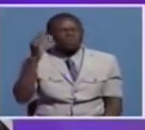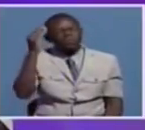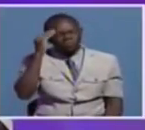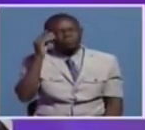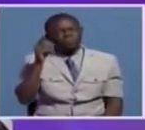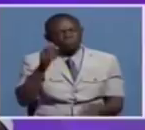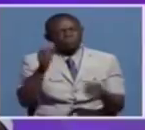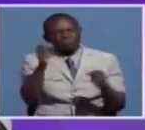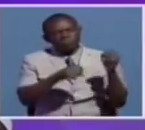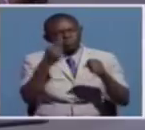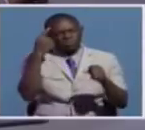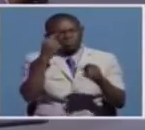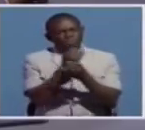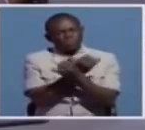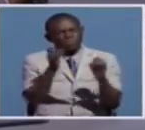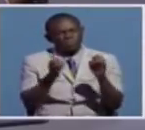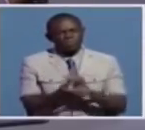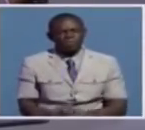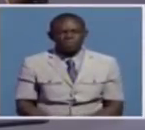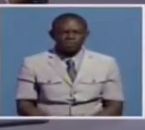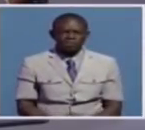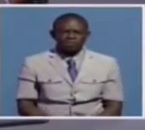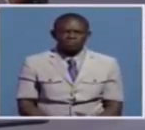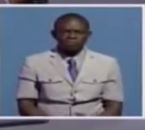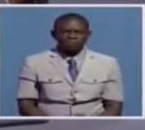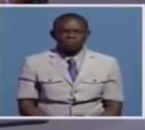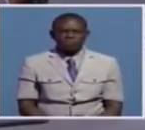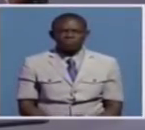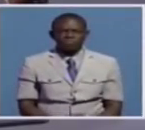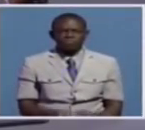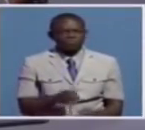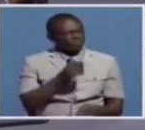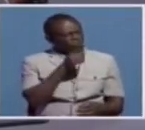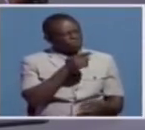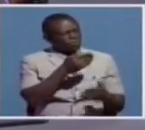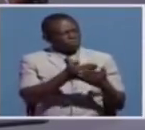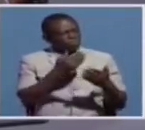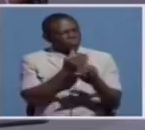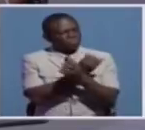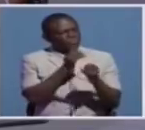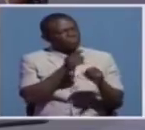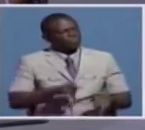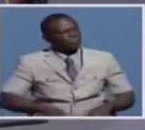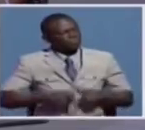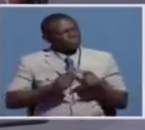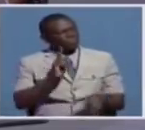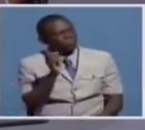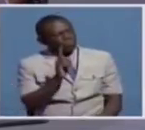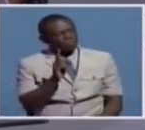Pre-independence, which areas did you stay in? We stayed. I was born in Tilyenji, so we stayed in Tilyenji the 10 years